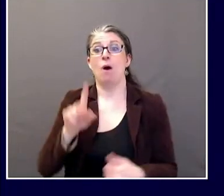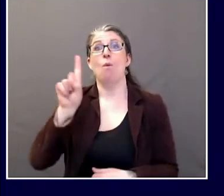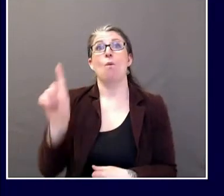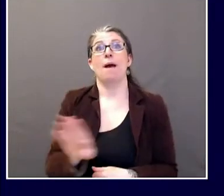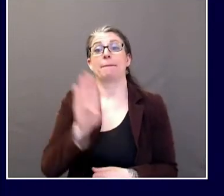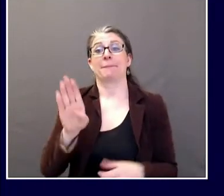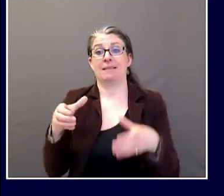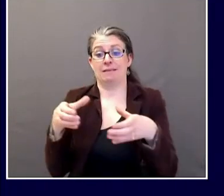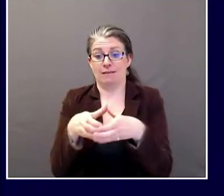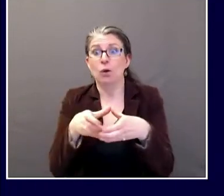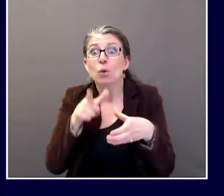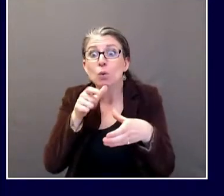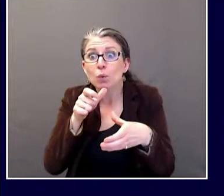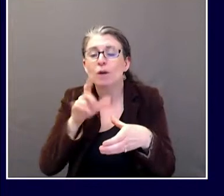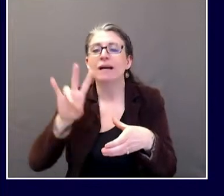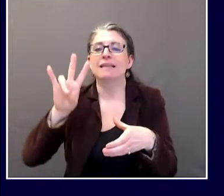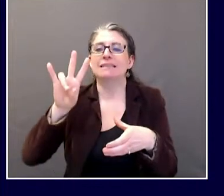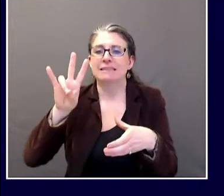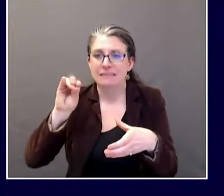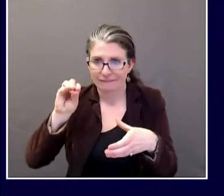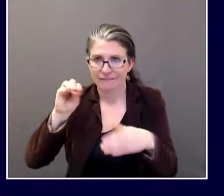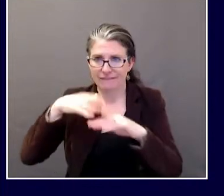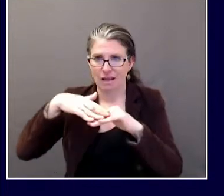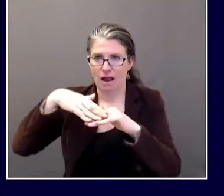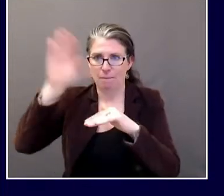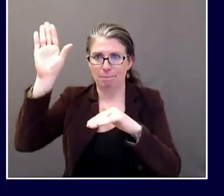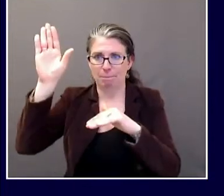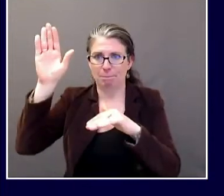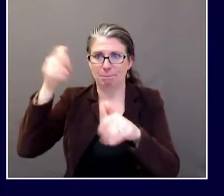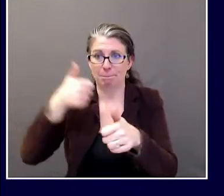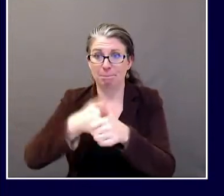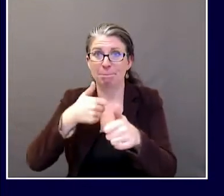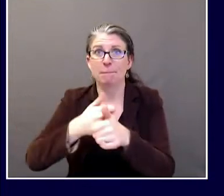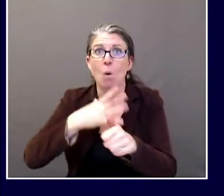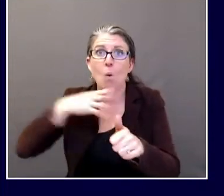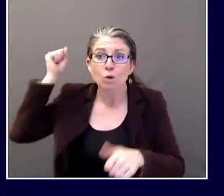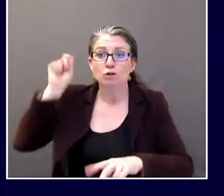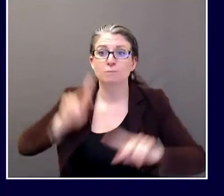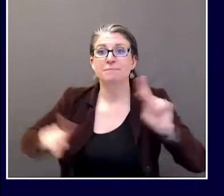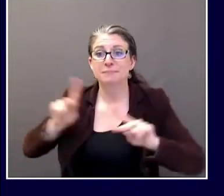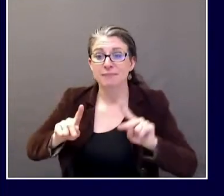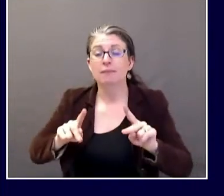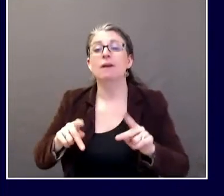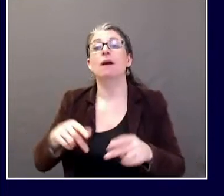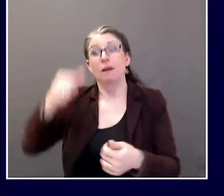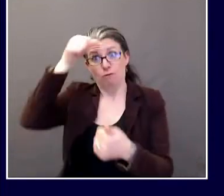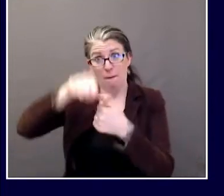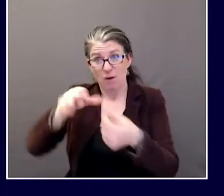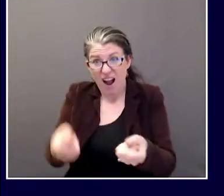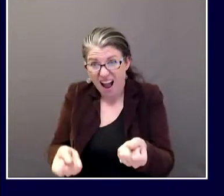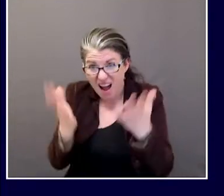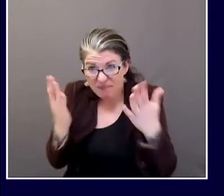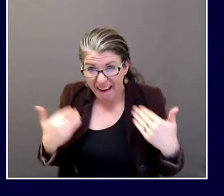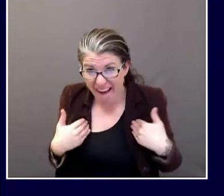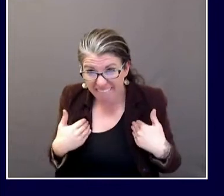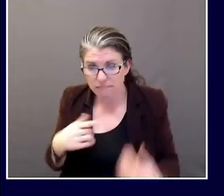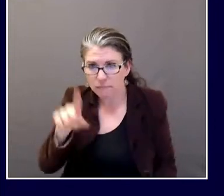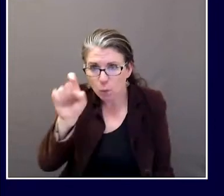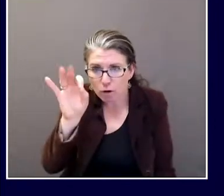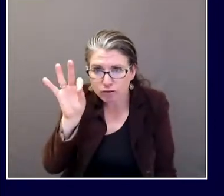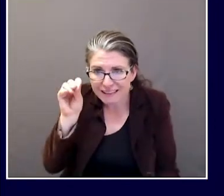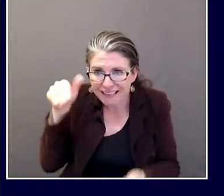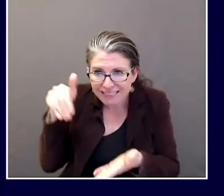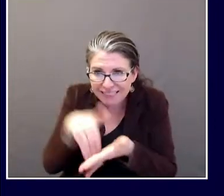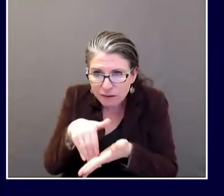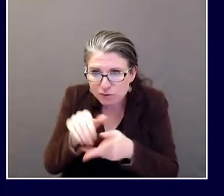is 190,000+ people, so not an insignificantly small group. In fact, a massive group, more than 10%